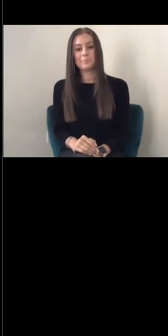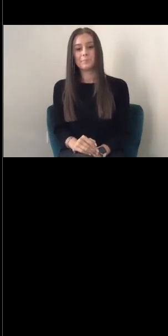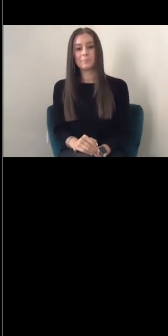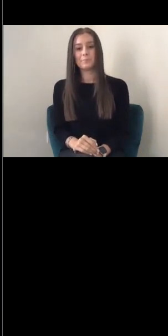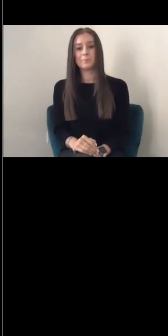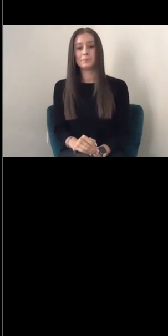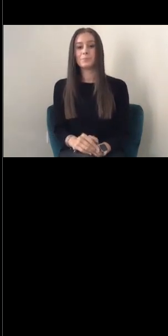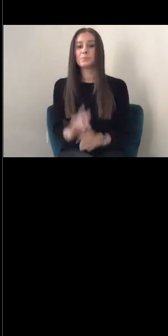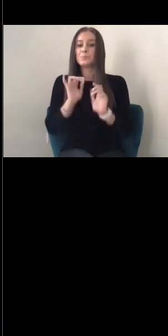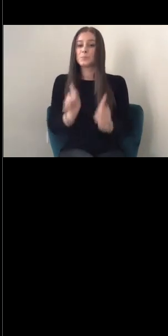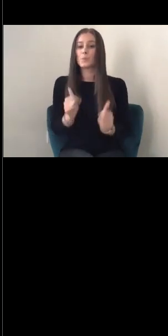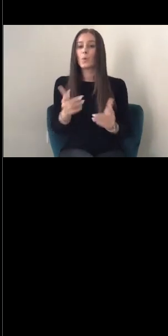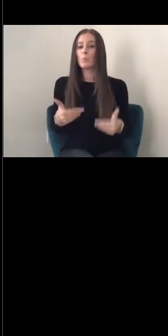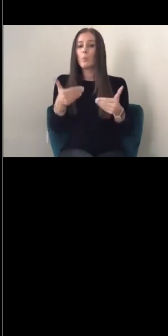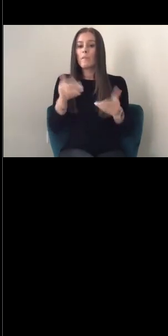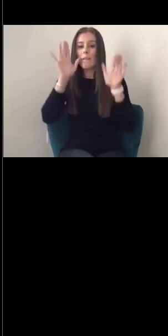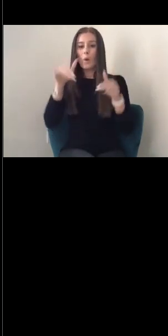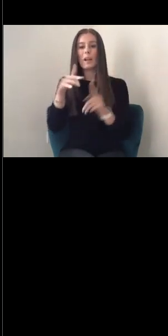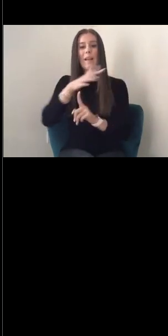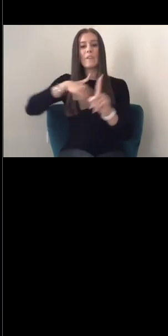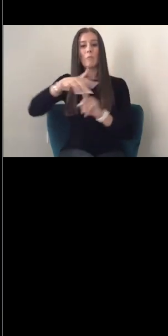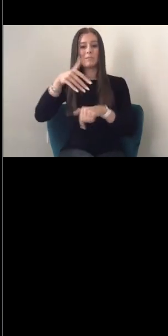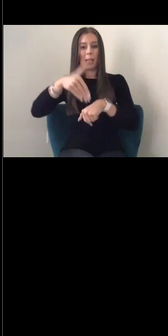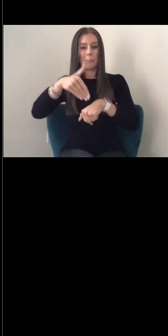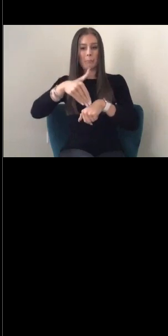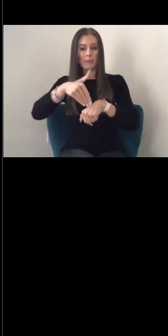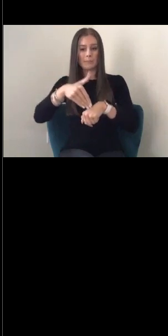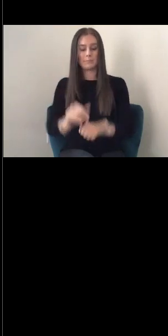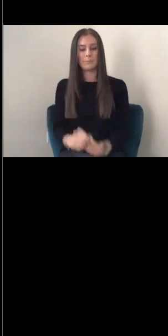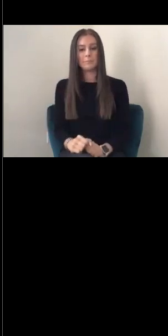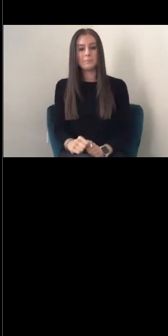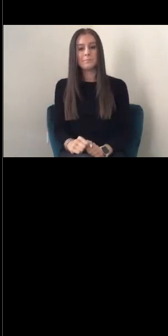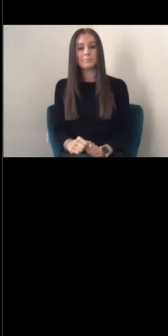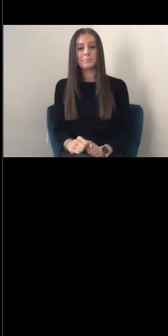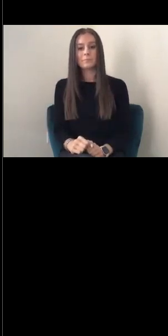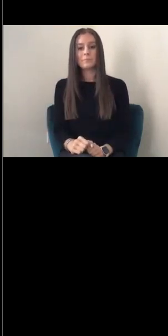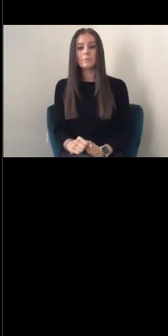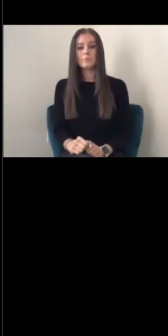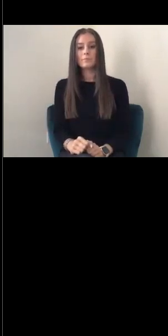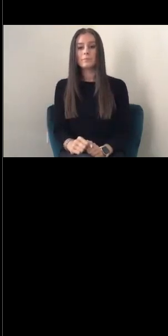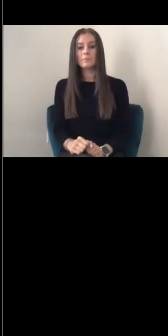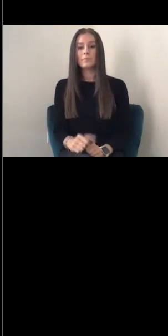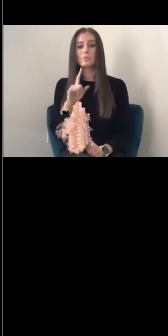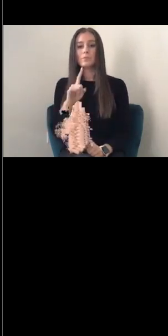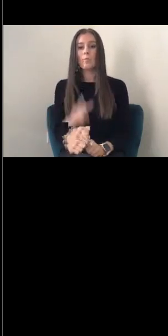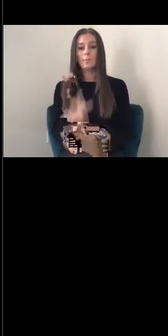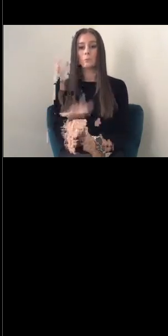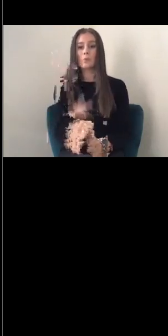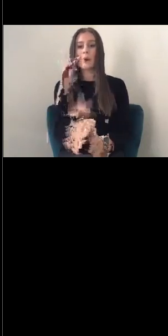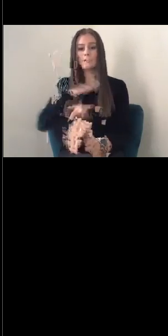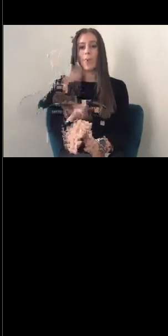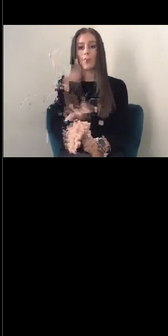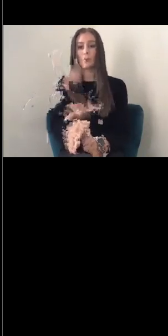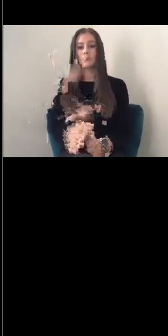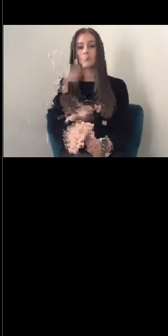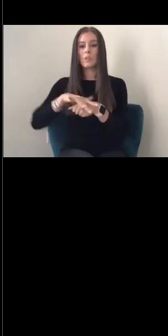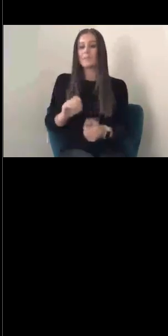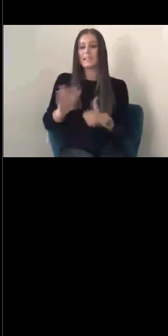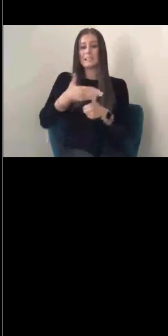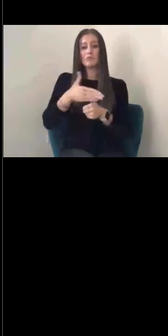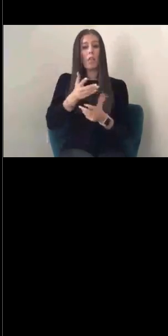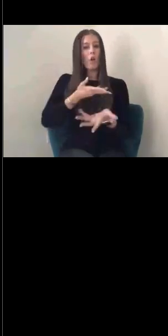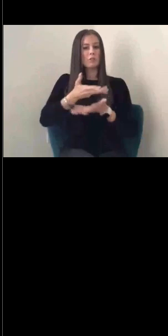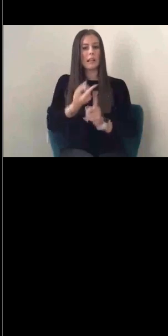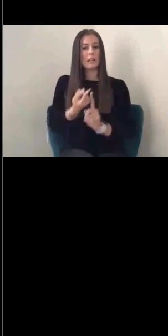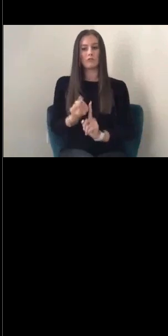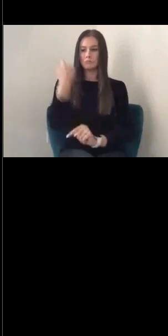Okay, so on to environmental impacts now. Firstly, ancient woodlands. Following feedback from our supplementary consultation,